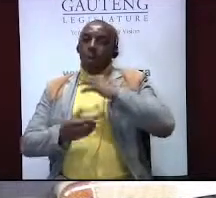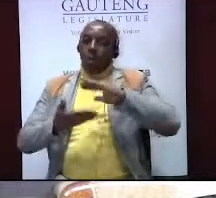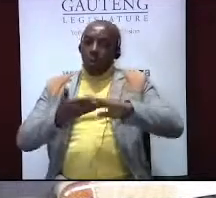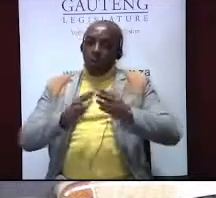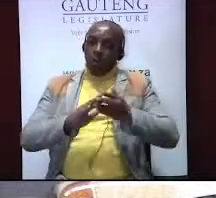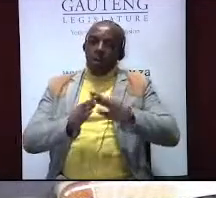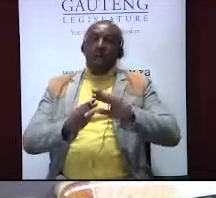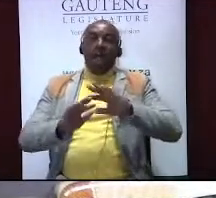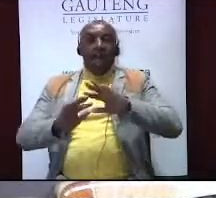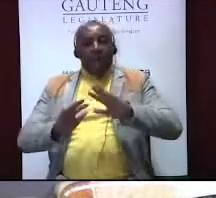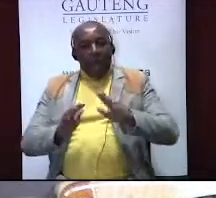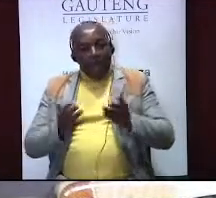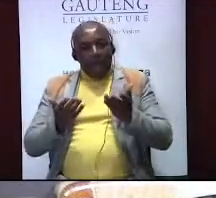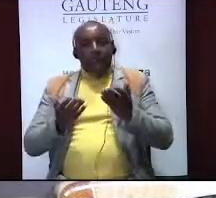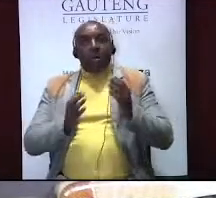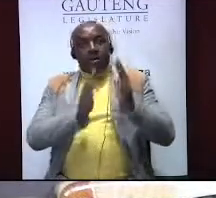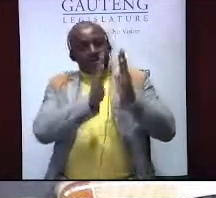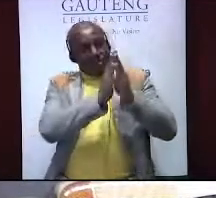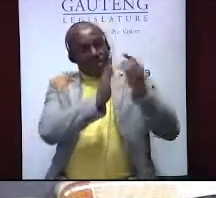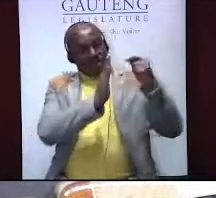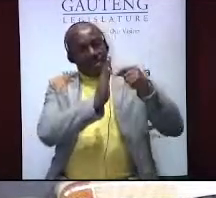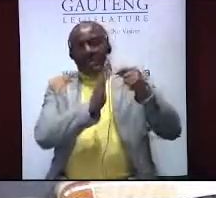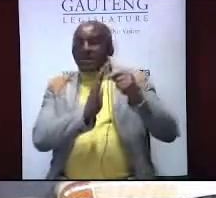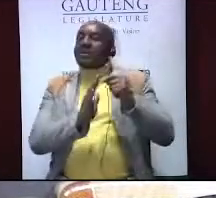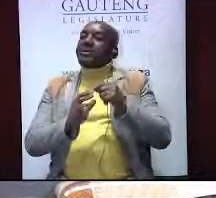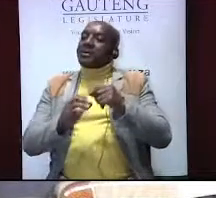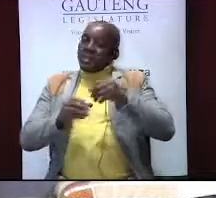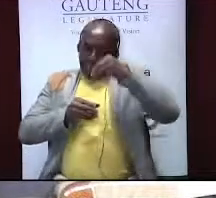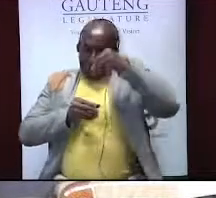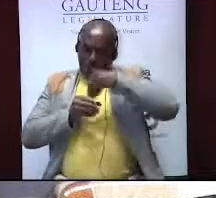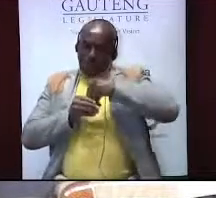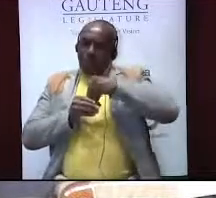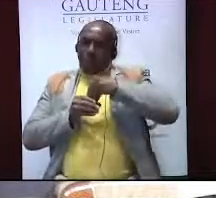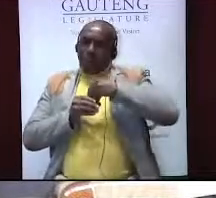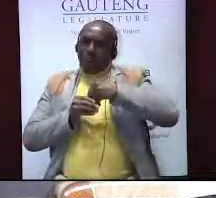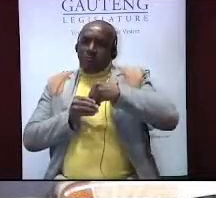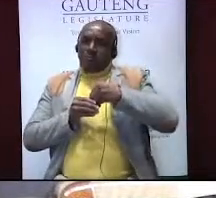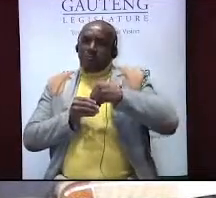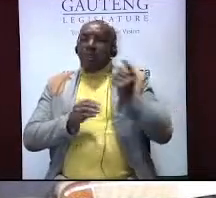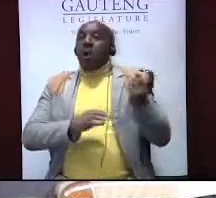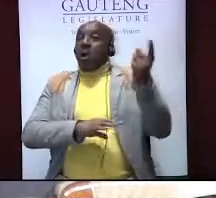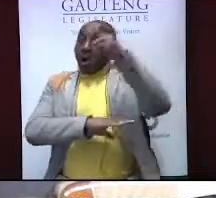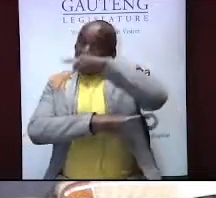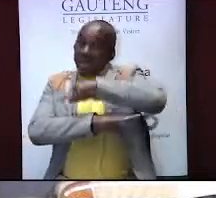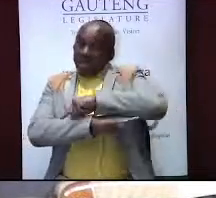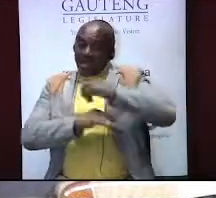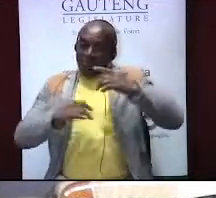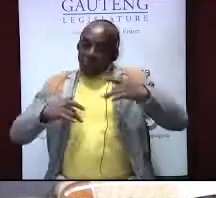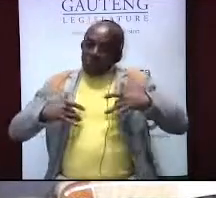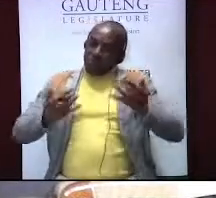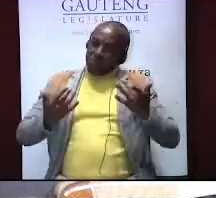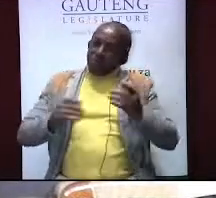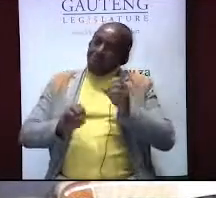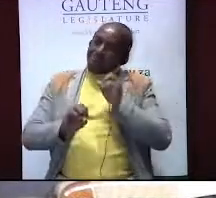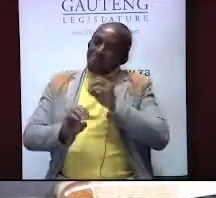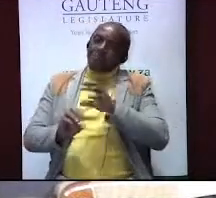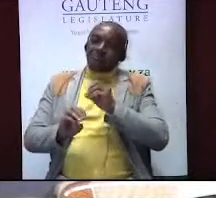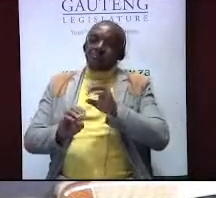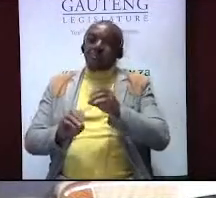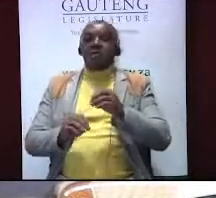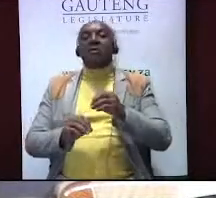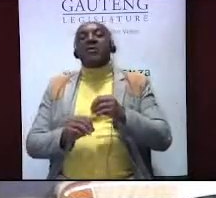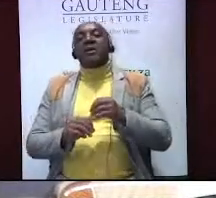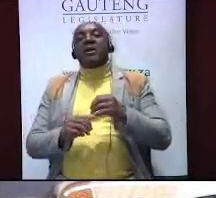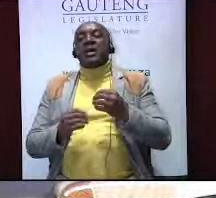How do we, as the church, input on the daily lives of our communities? As pastors,